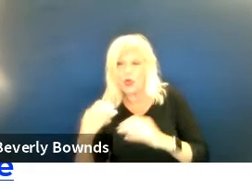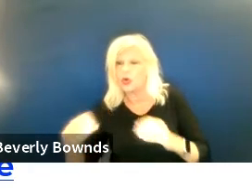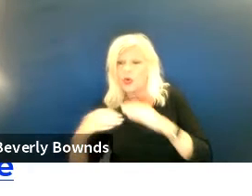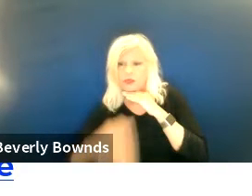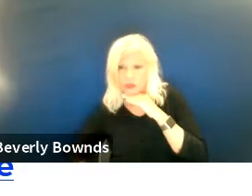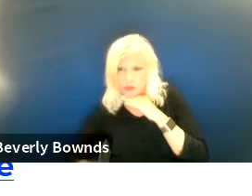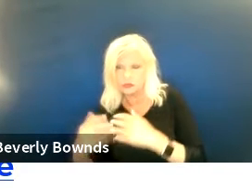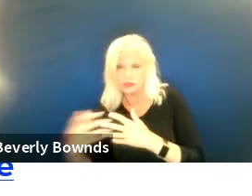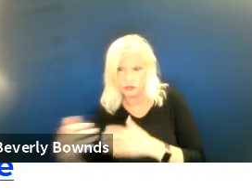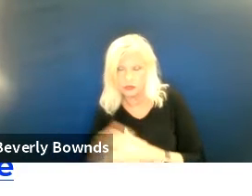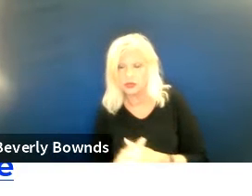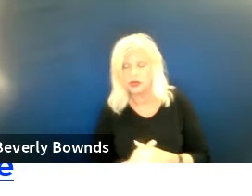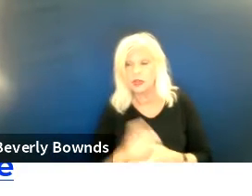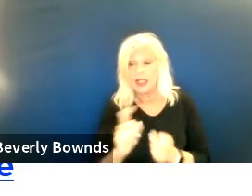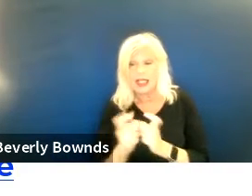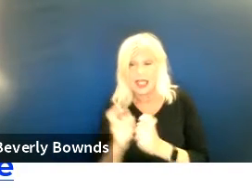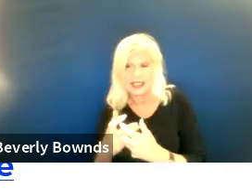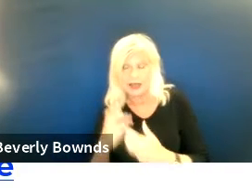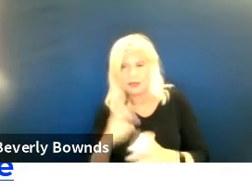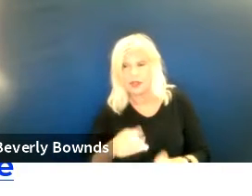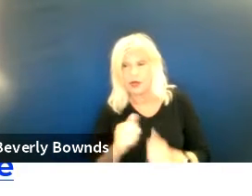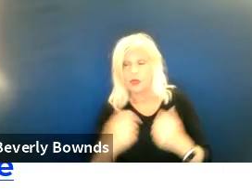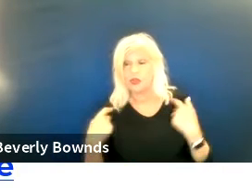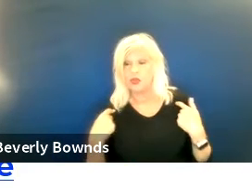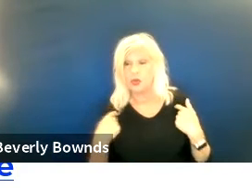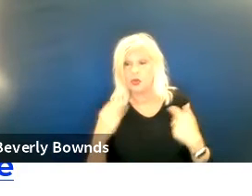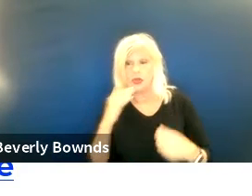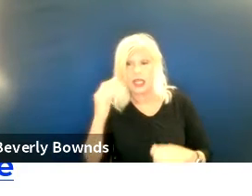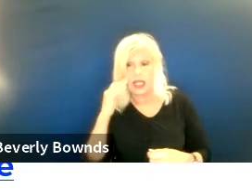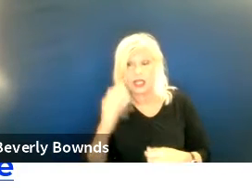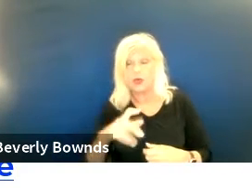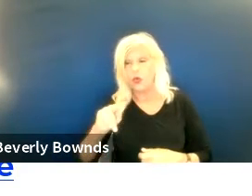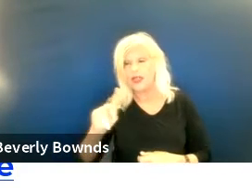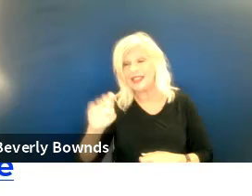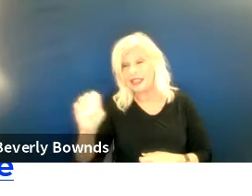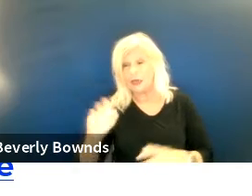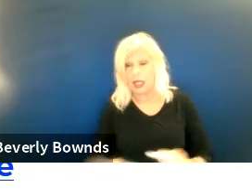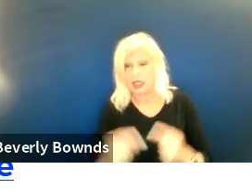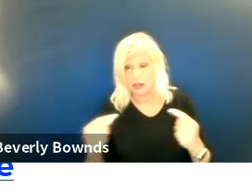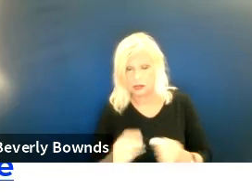program are also adapted for participants who have shoulder, hip, or knee pain.